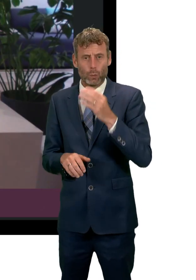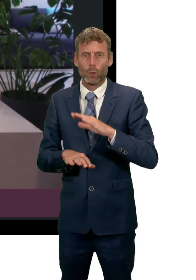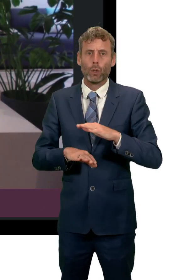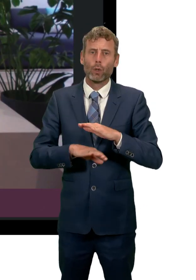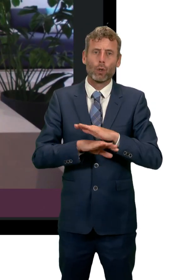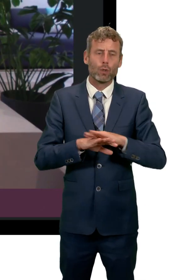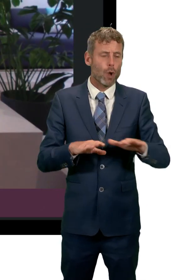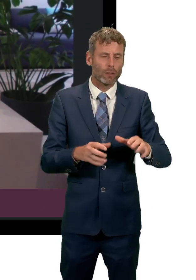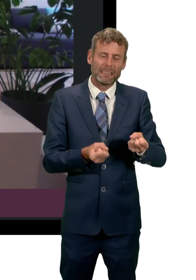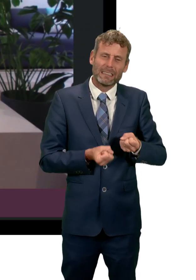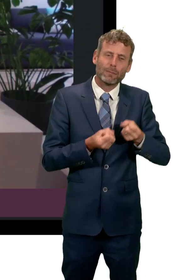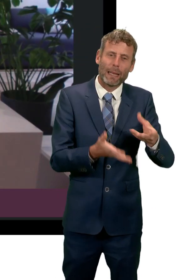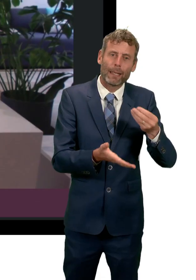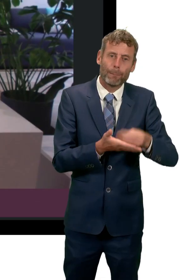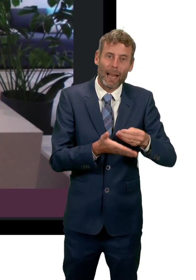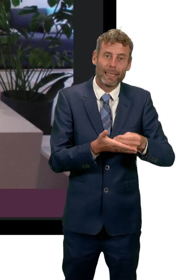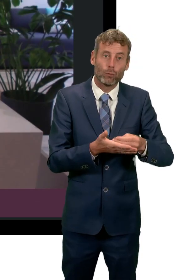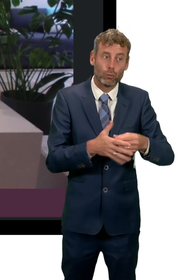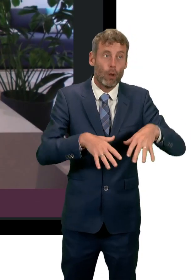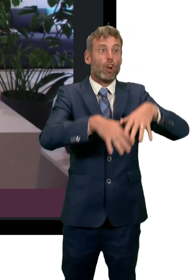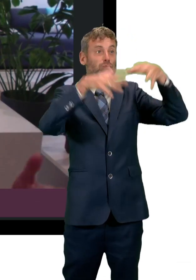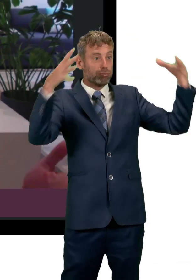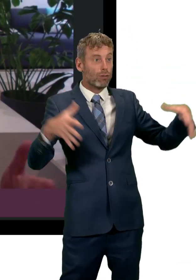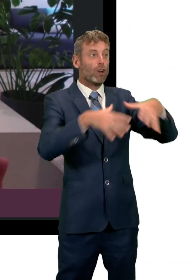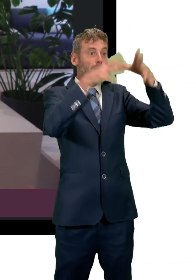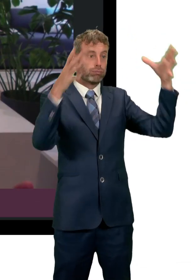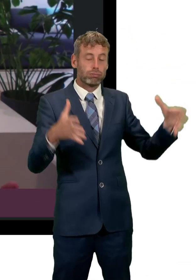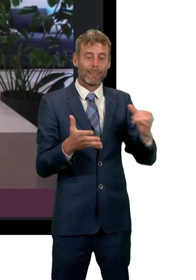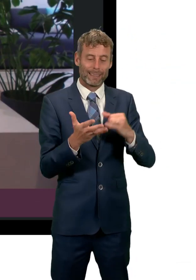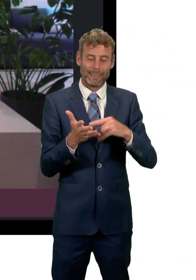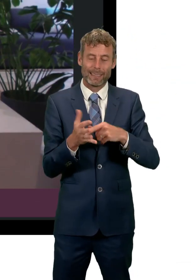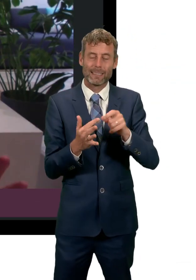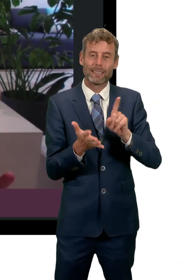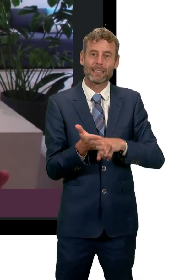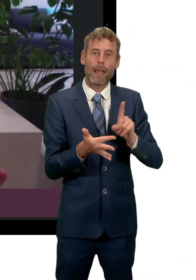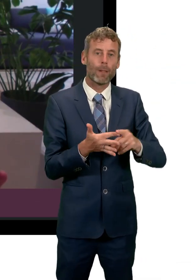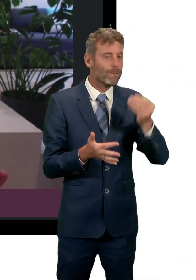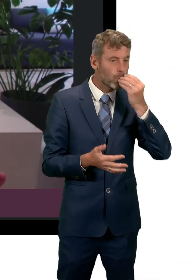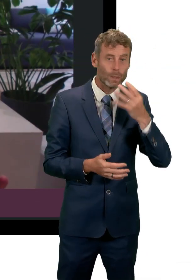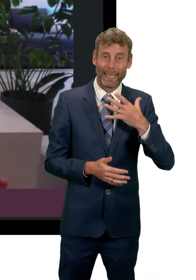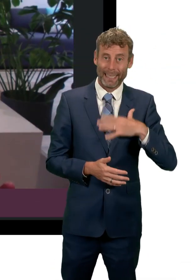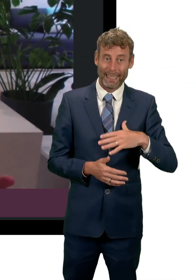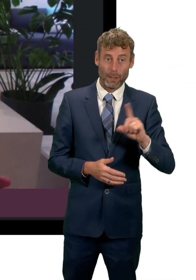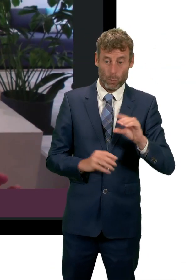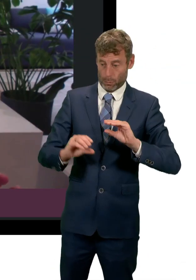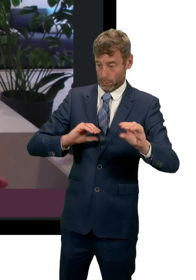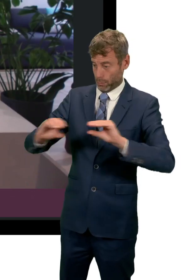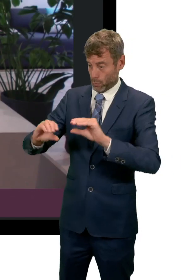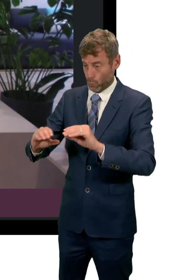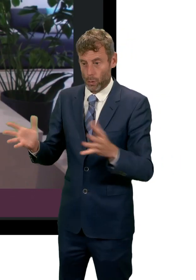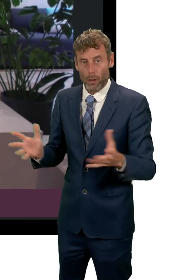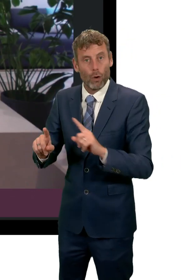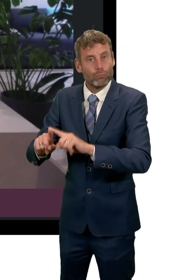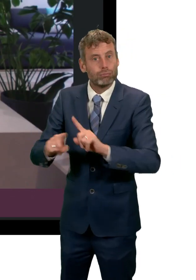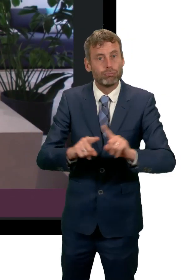staples, improving taxing not only of sugary drinks, but also potentially junk food, but importantly, using the dividend from that tax